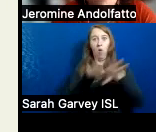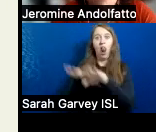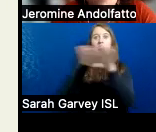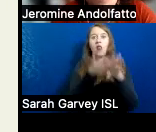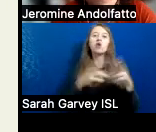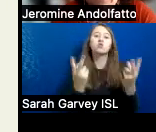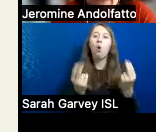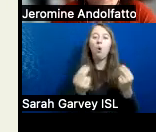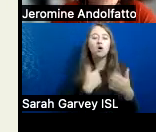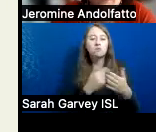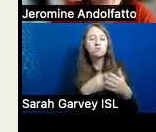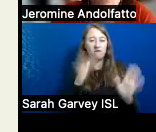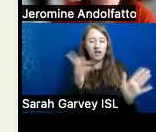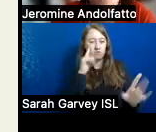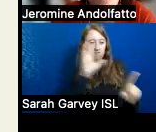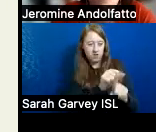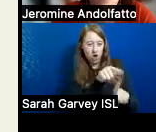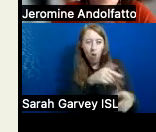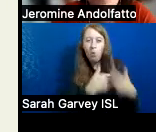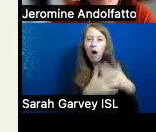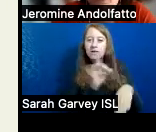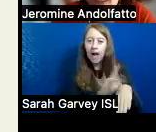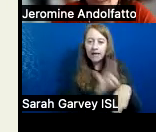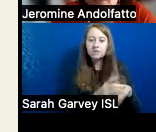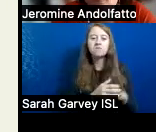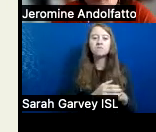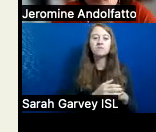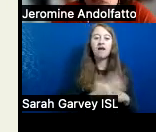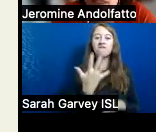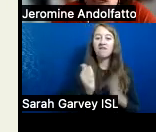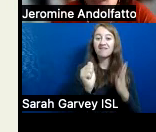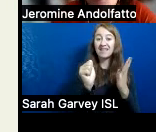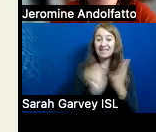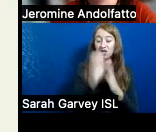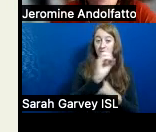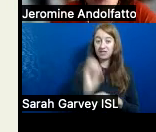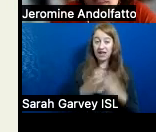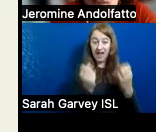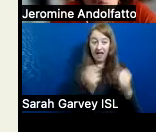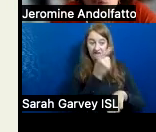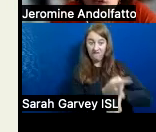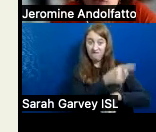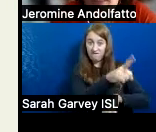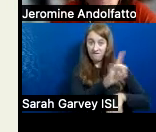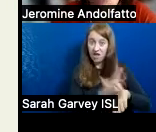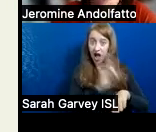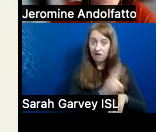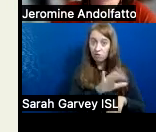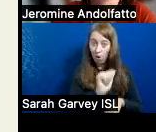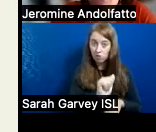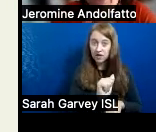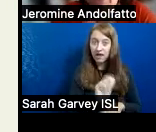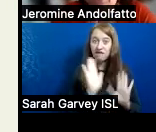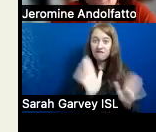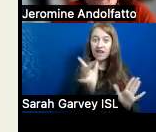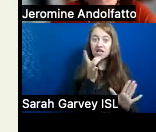that 56% of the country that had this type of quota requested the use of alternation method,